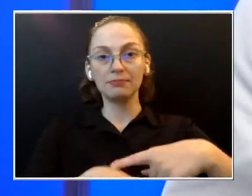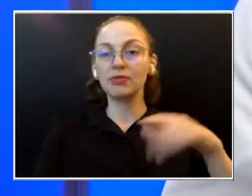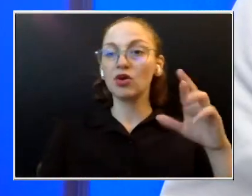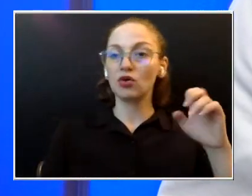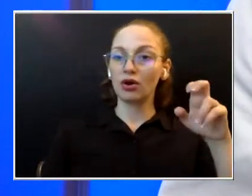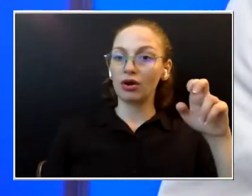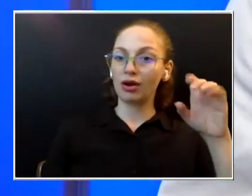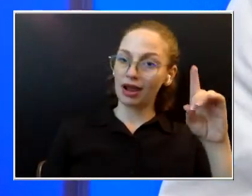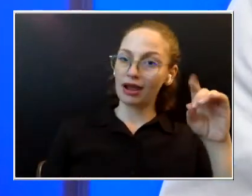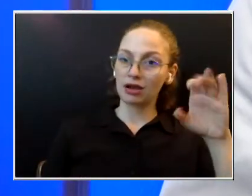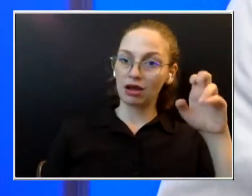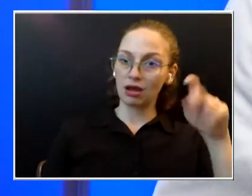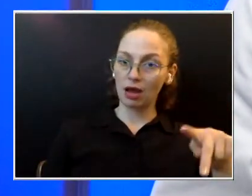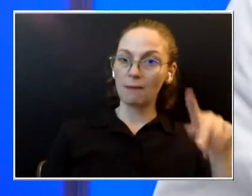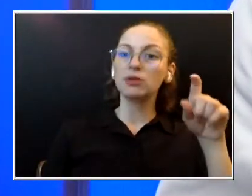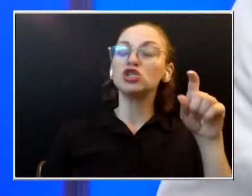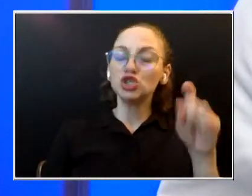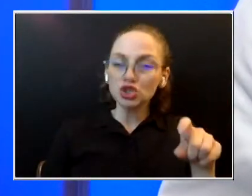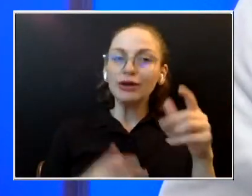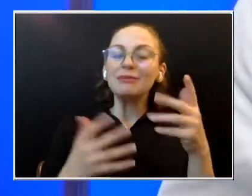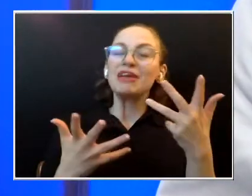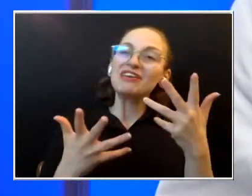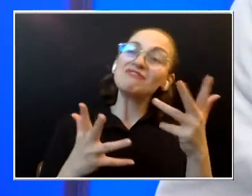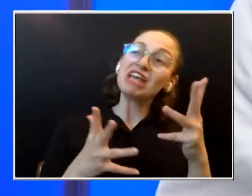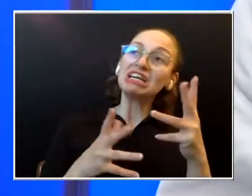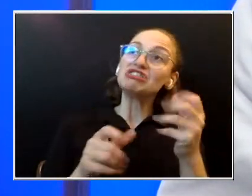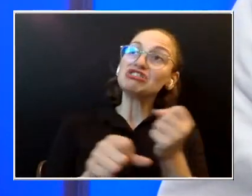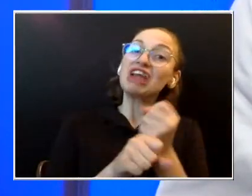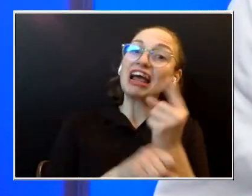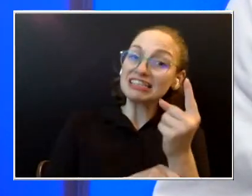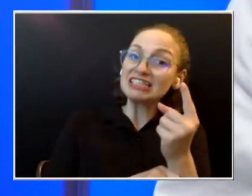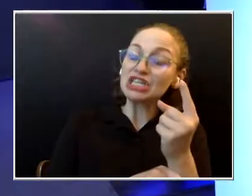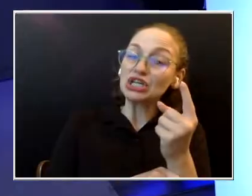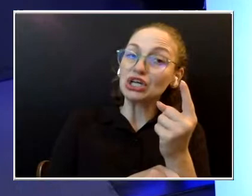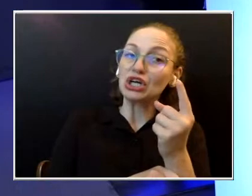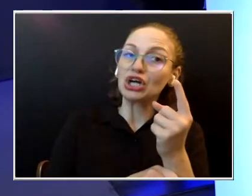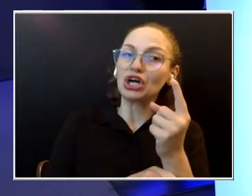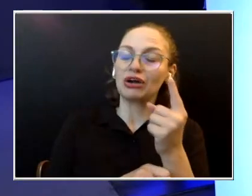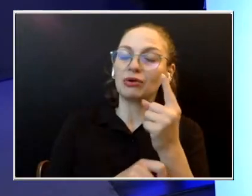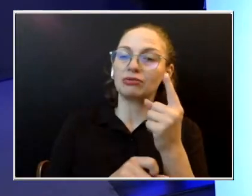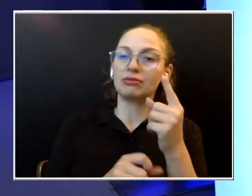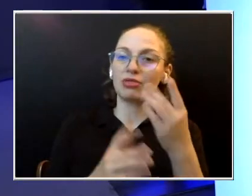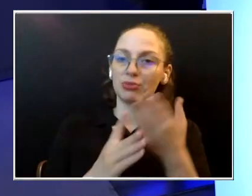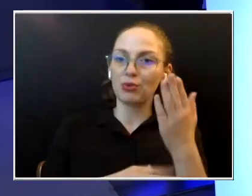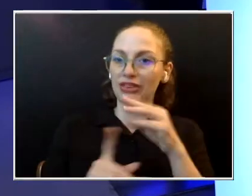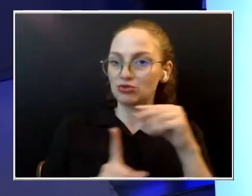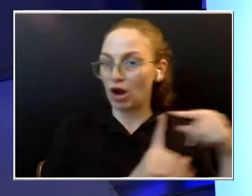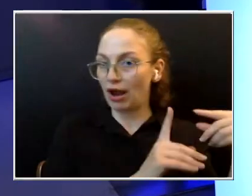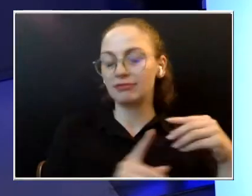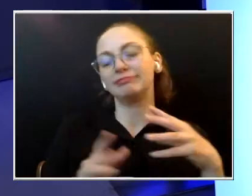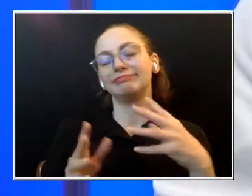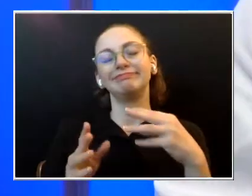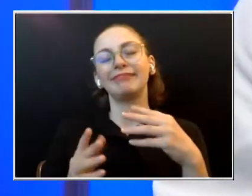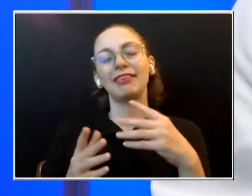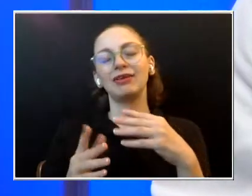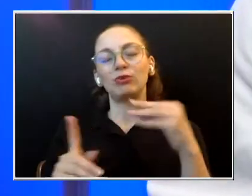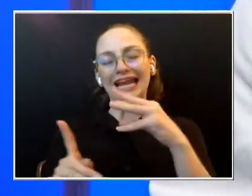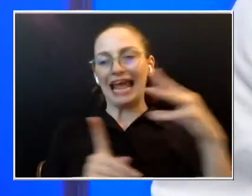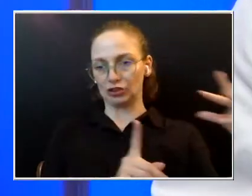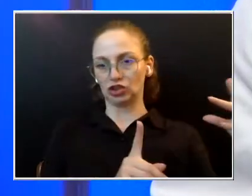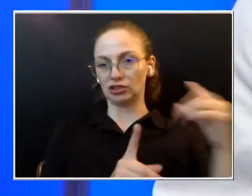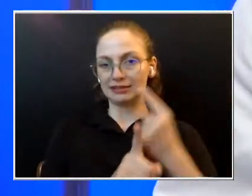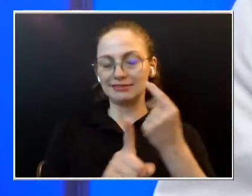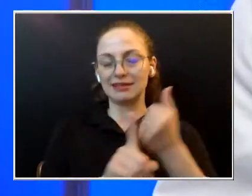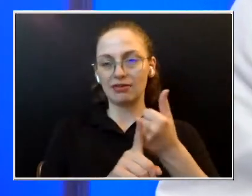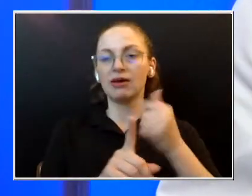mid-2030s. And that illustrates your point that we have to follow these patients for a long time. And then everything will change. Correct. And I think the reason for that twofold. One, we